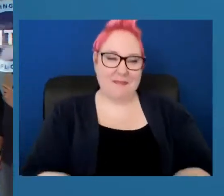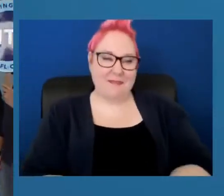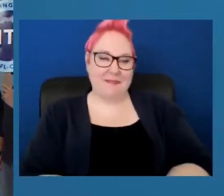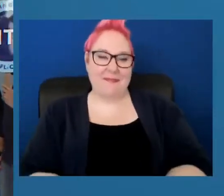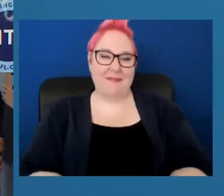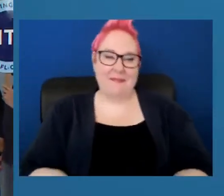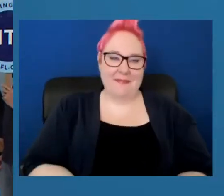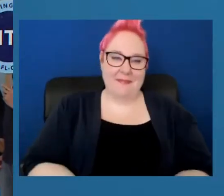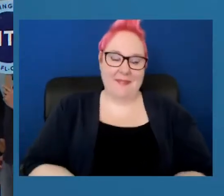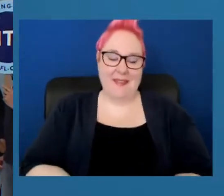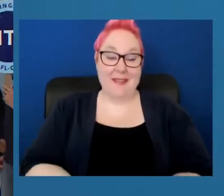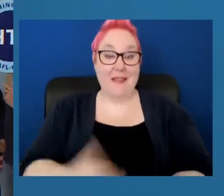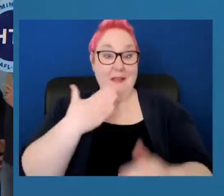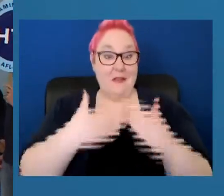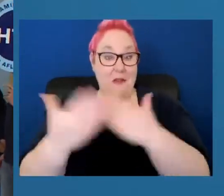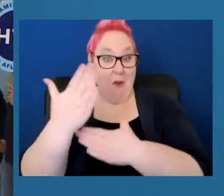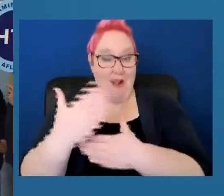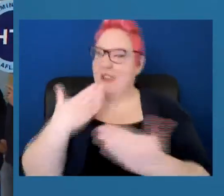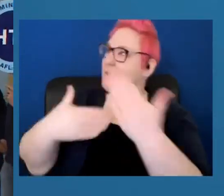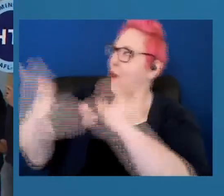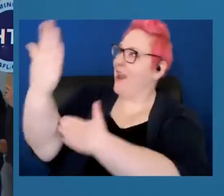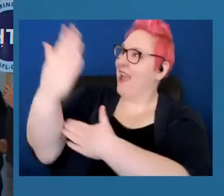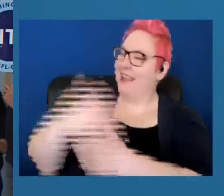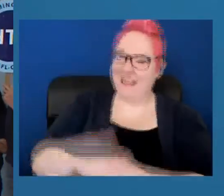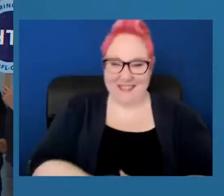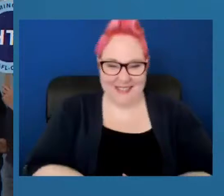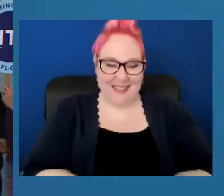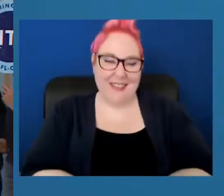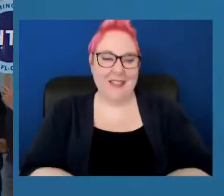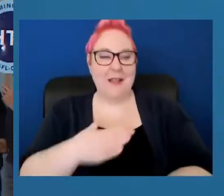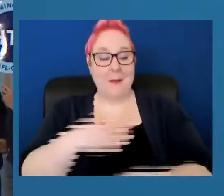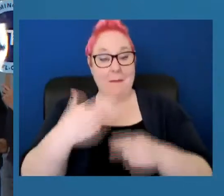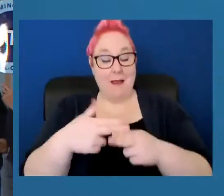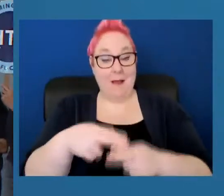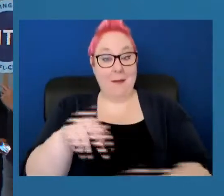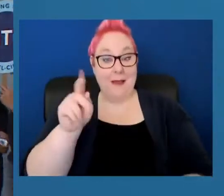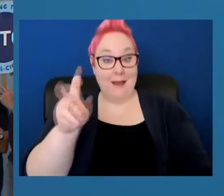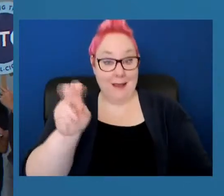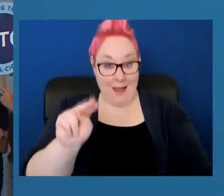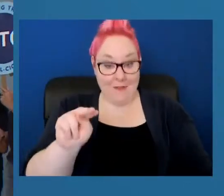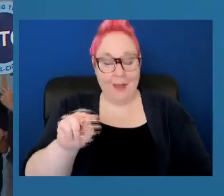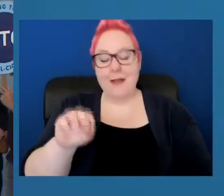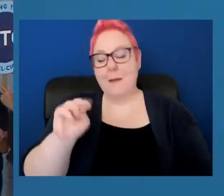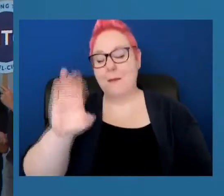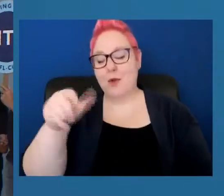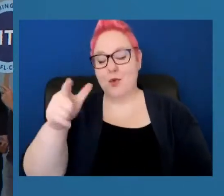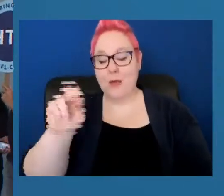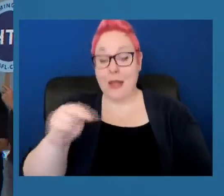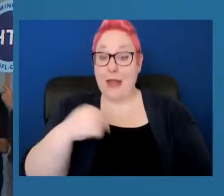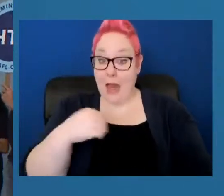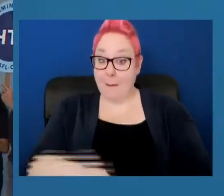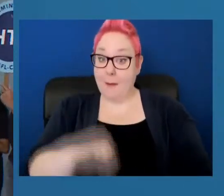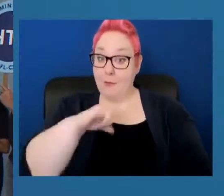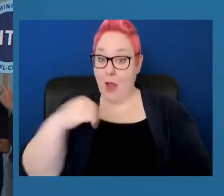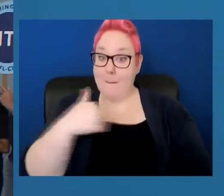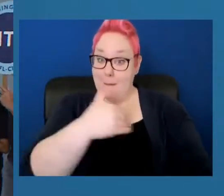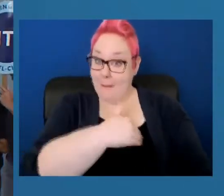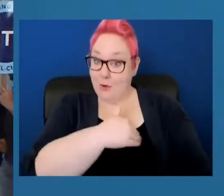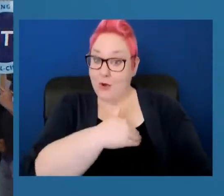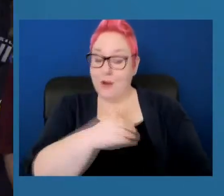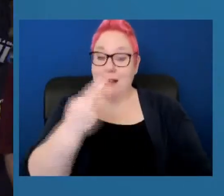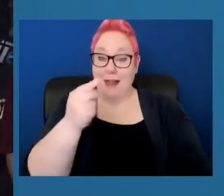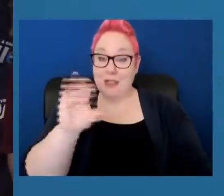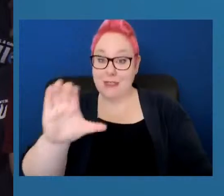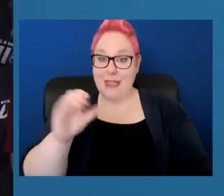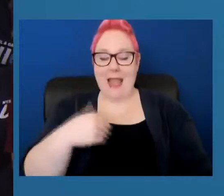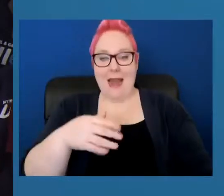Good morning. Good morning. Welcome, everyone. My name is Kevin McQueen, and I am a proud HCC member and a parent of two. I am so happy to be here with all of